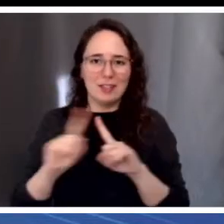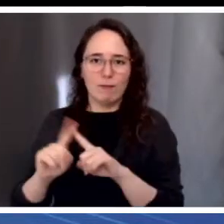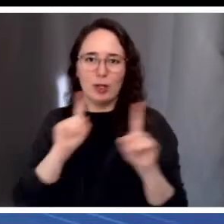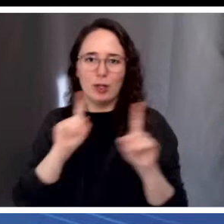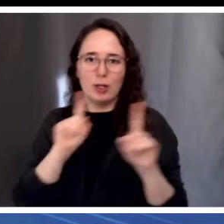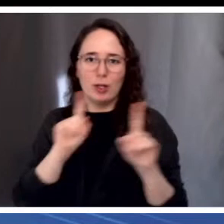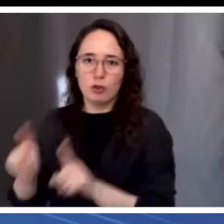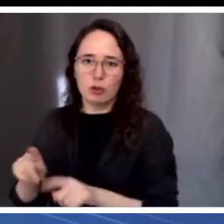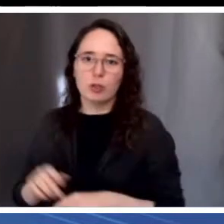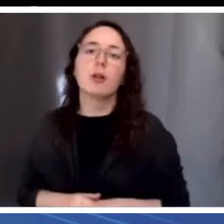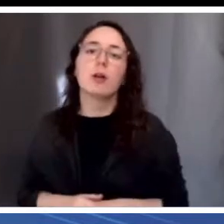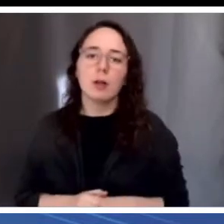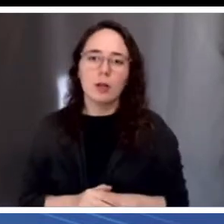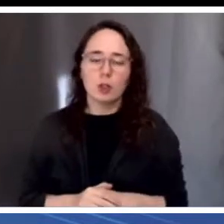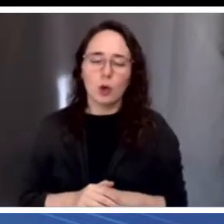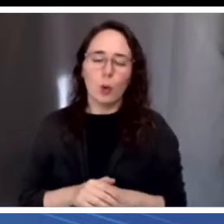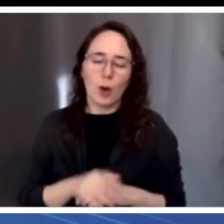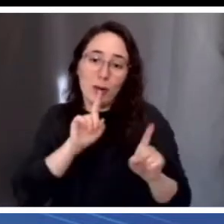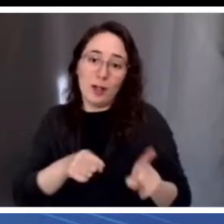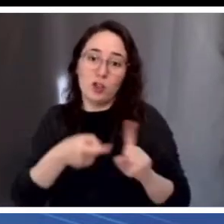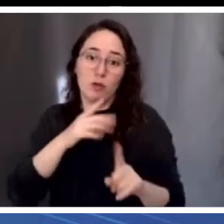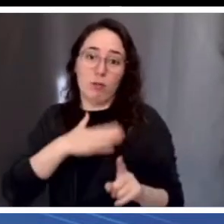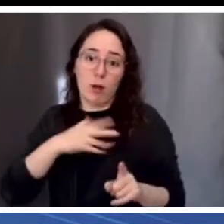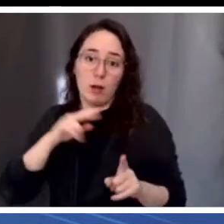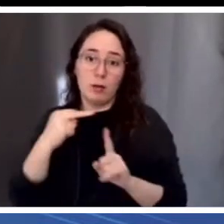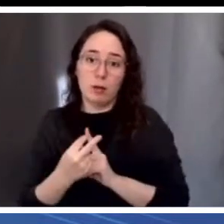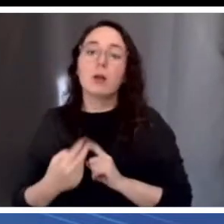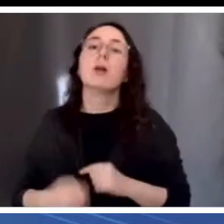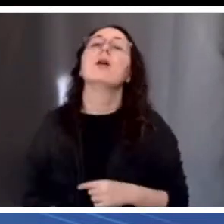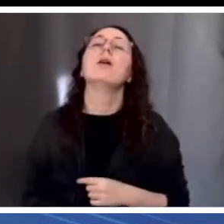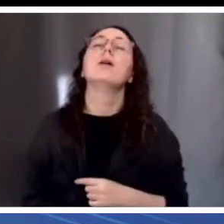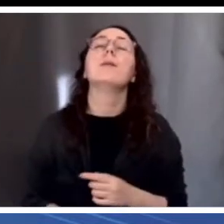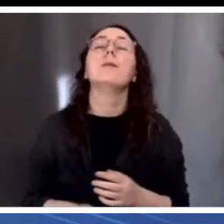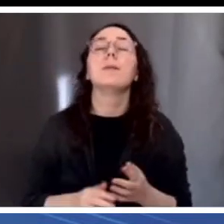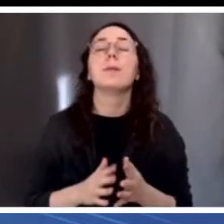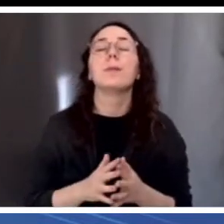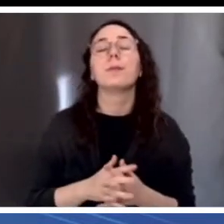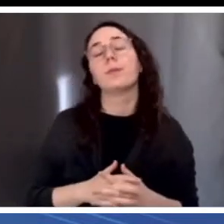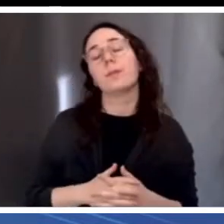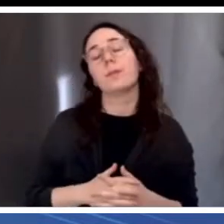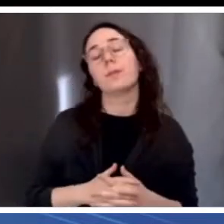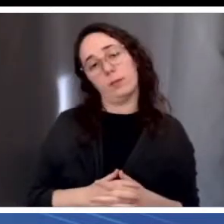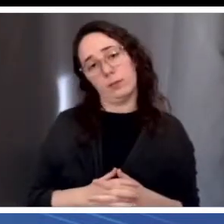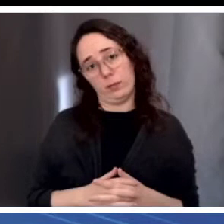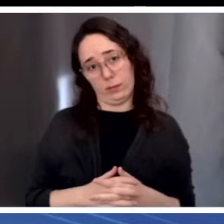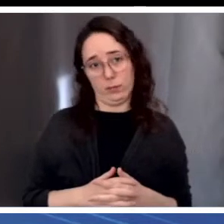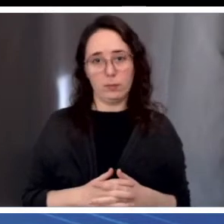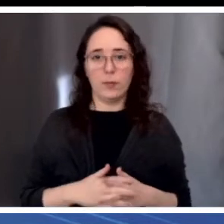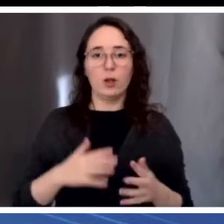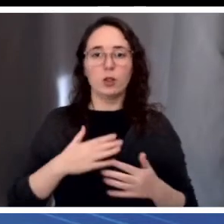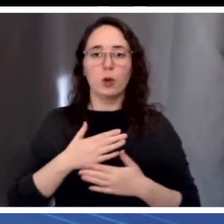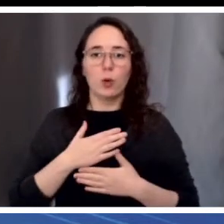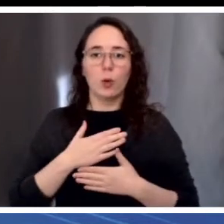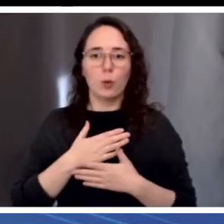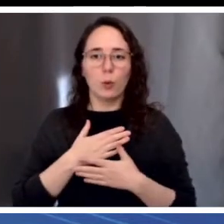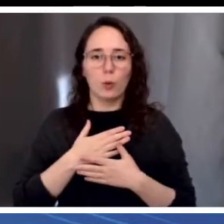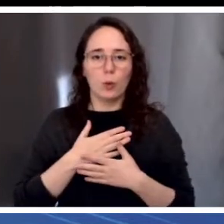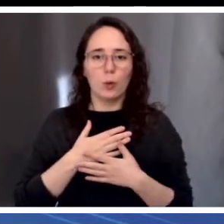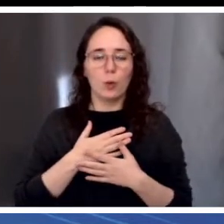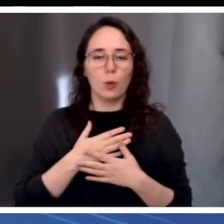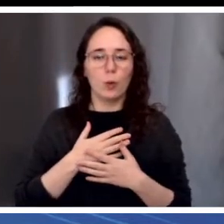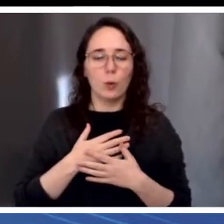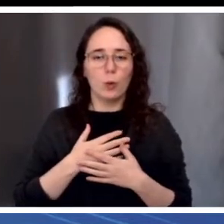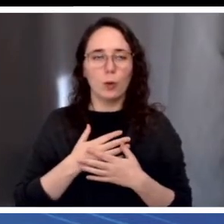I've chosen to pursue this work. First of all, I have my own sort of tone in which I